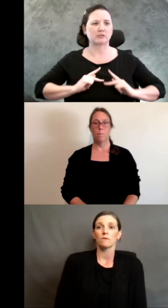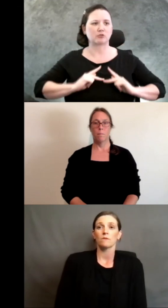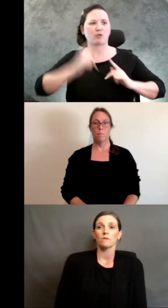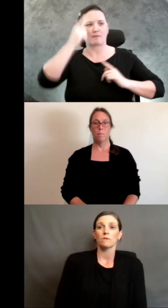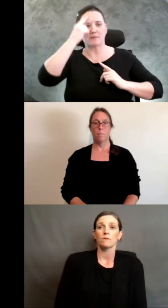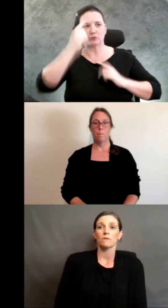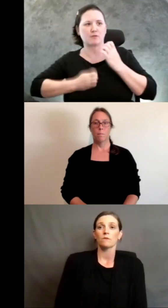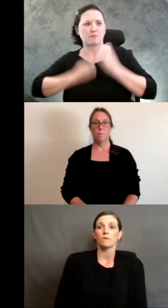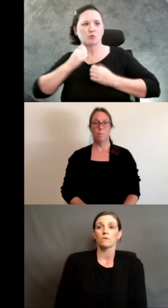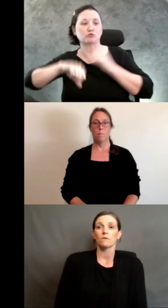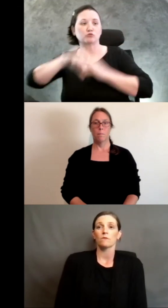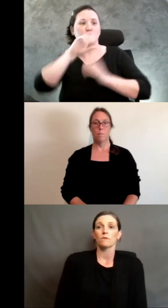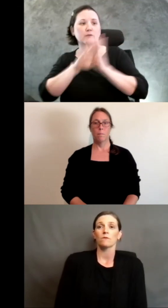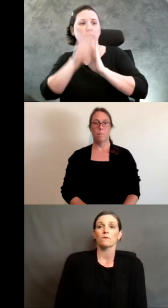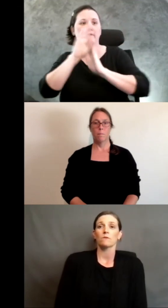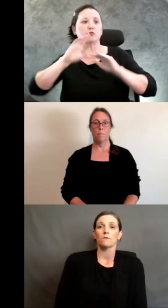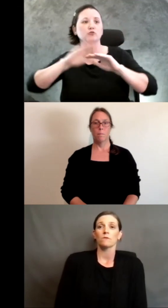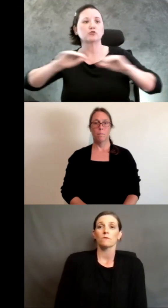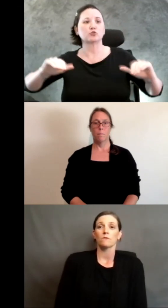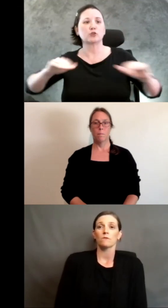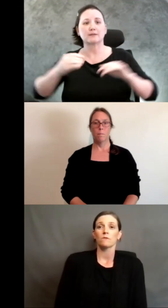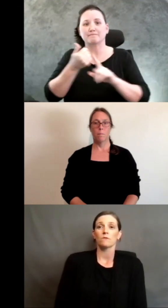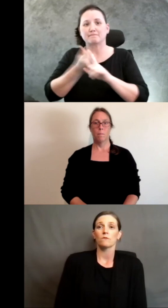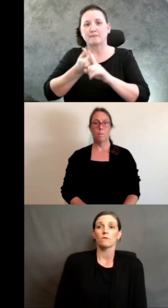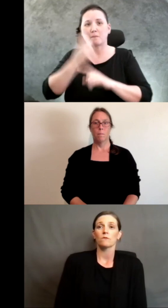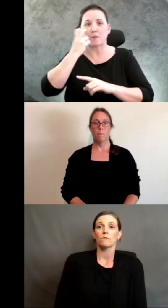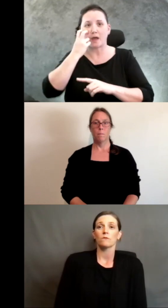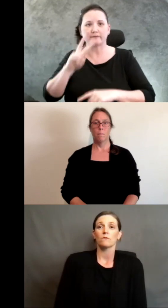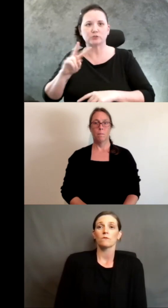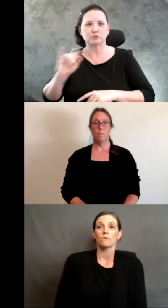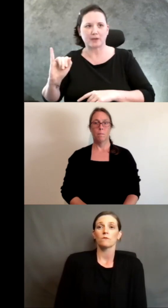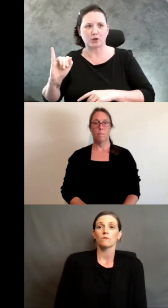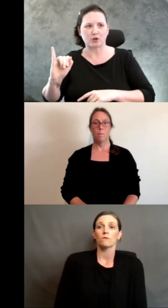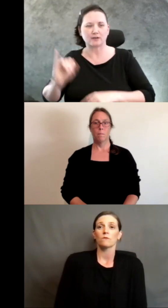social development of children who are blind and visually impaired.